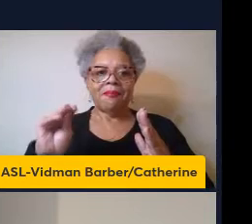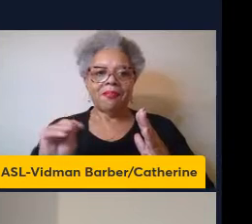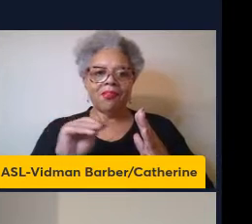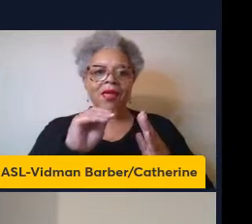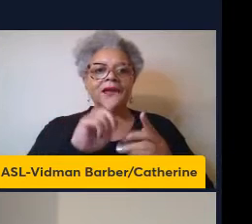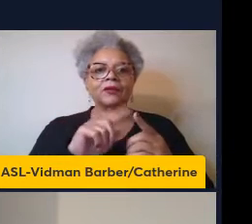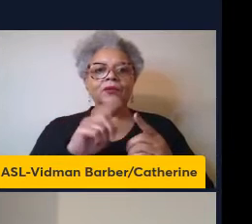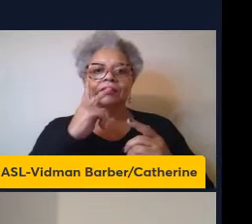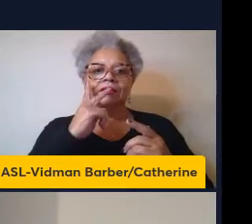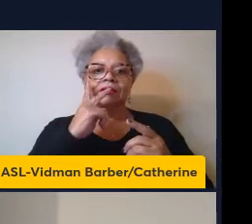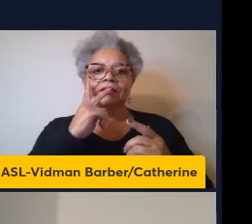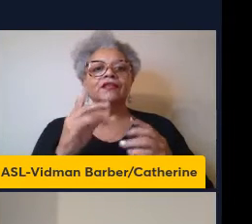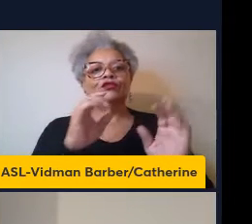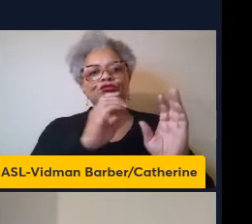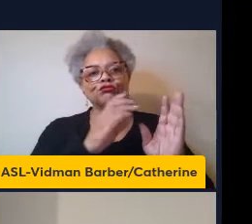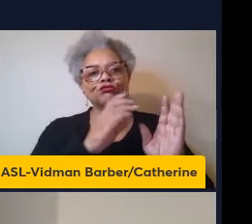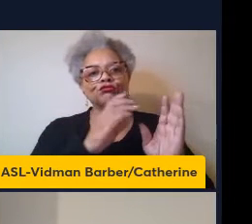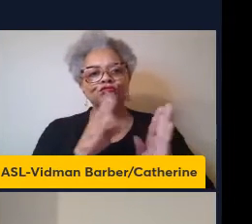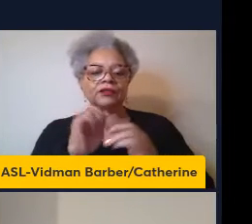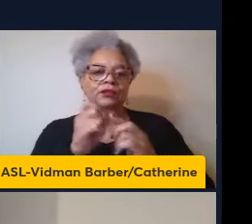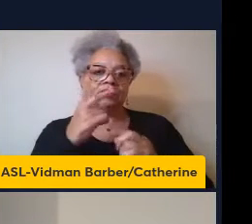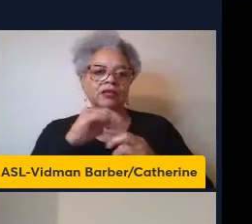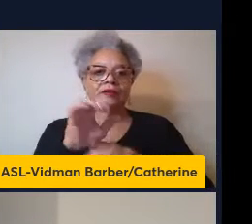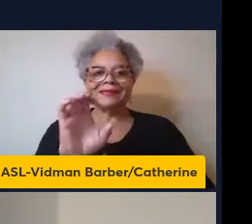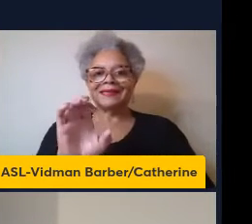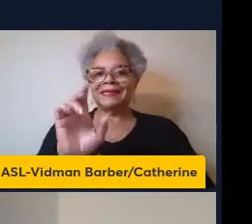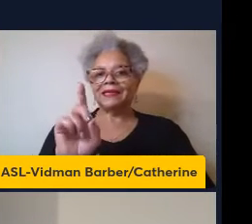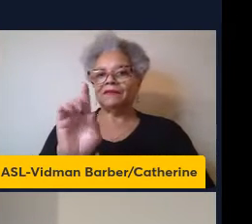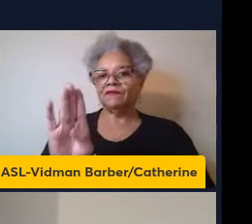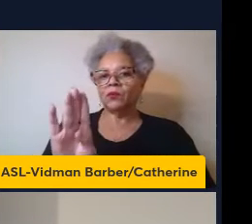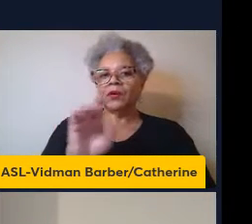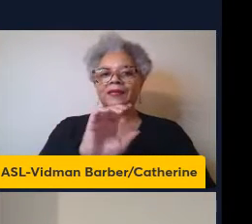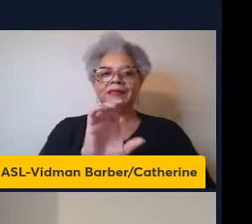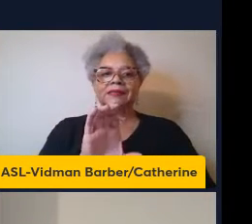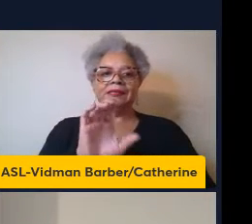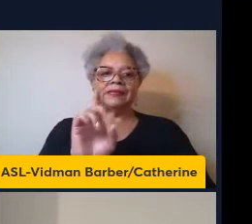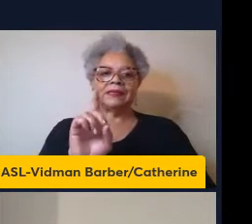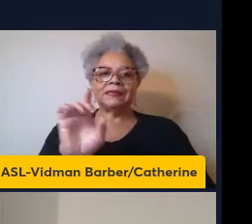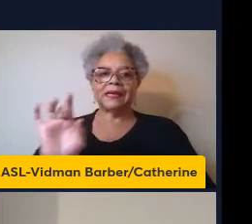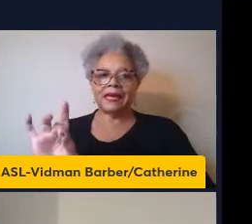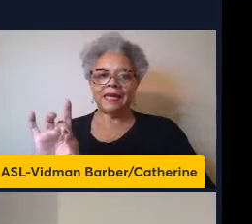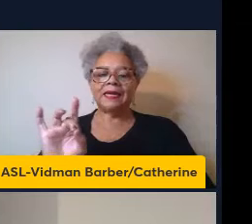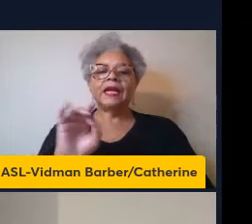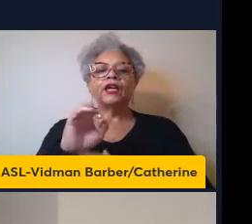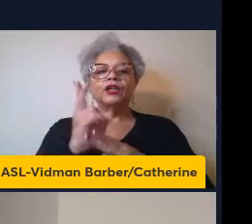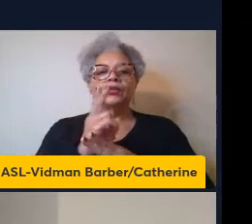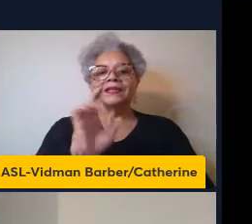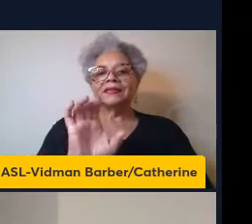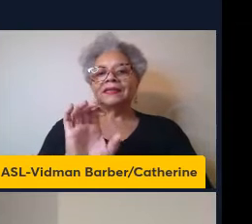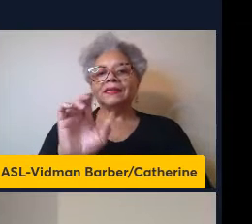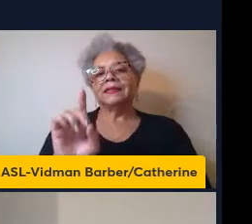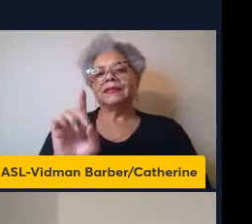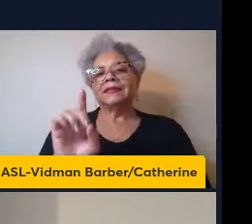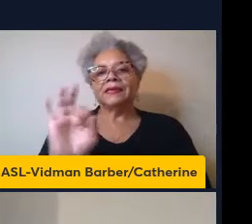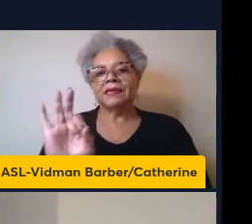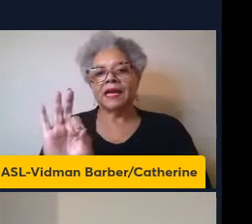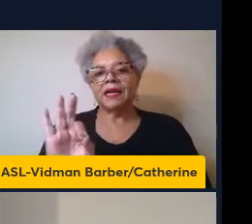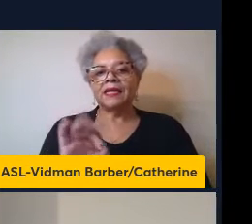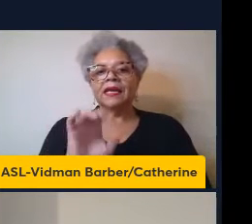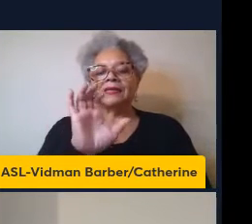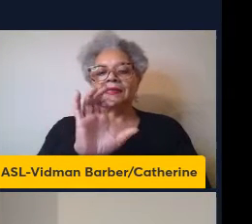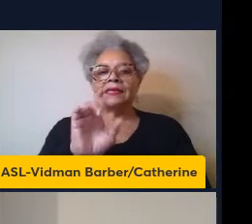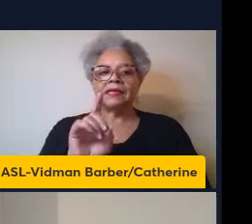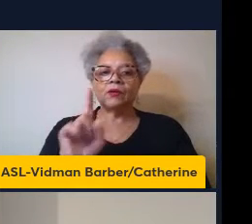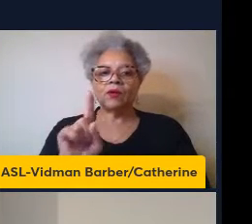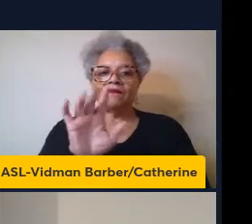where we gated on CD4s and CD8s. We used CD69, an activation marker, CD154 as well as